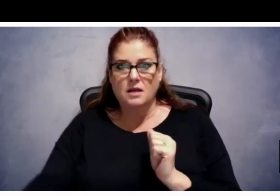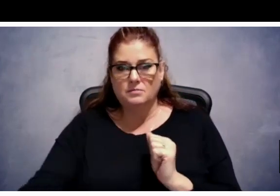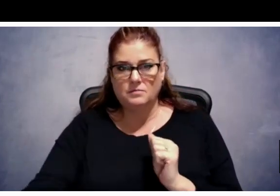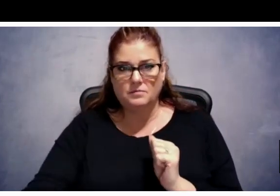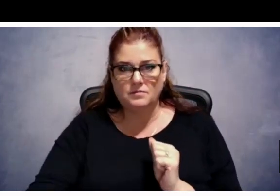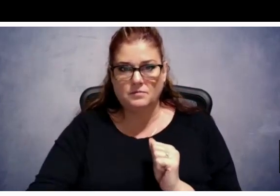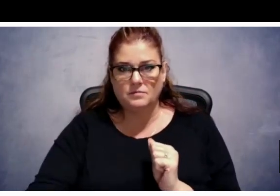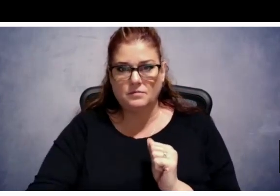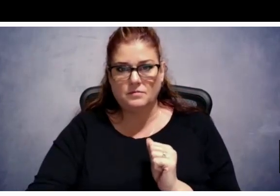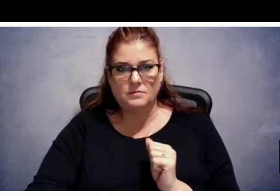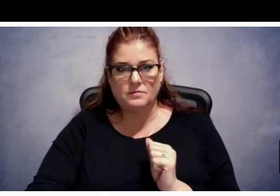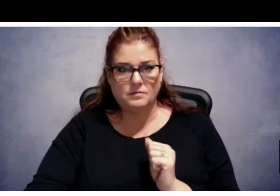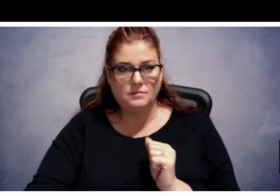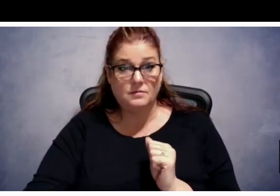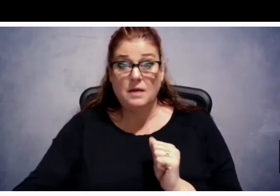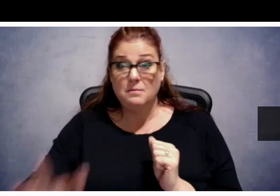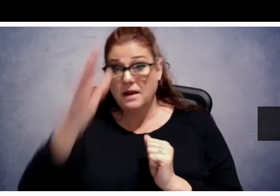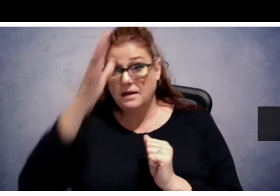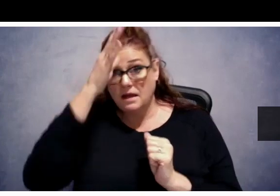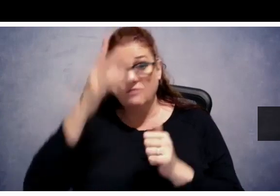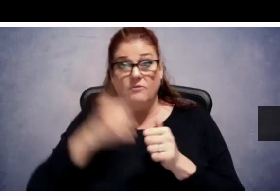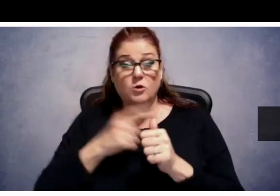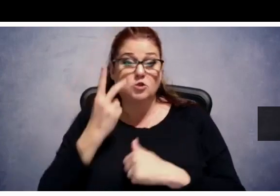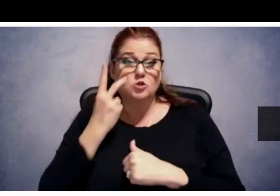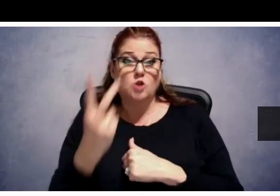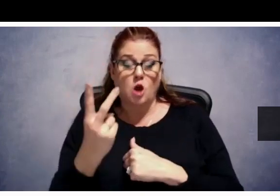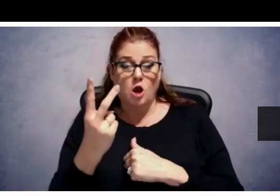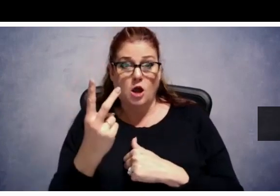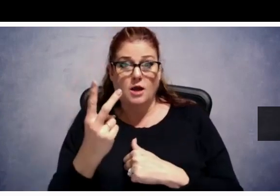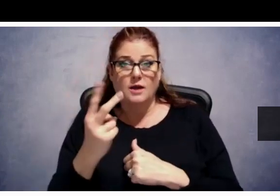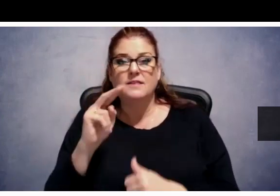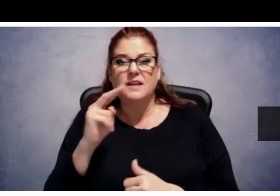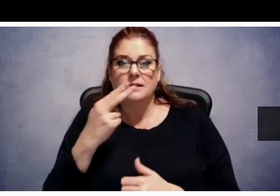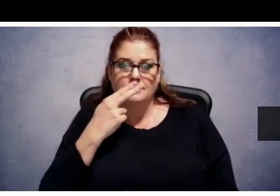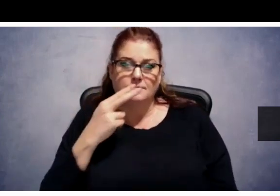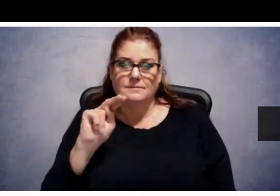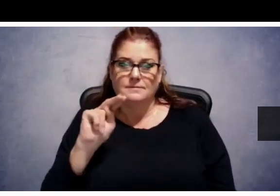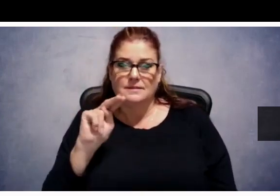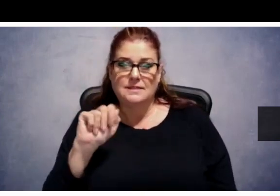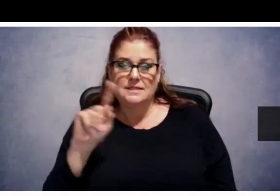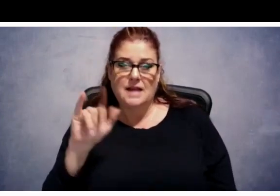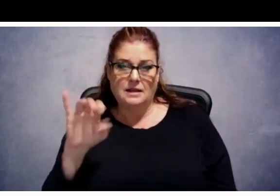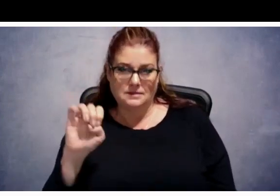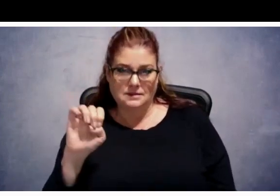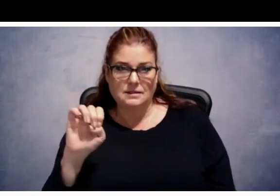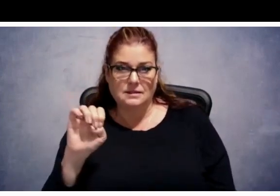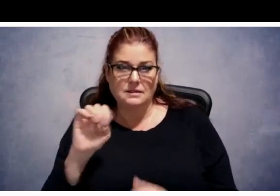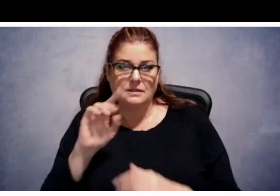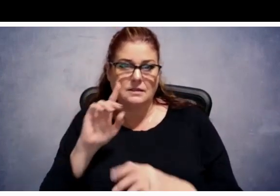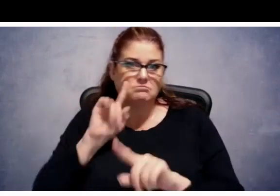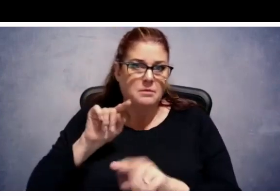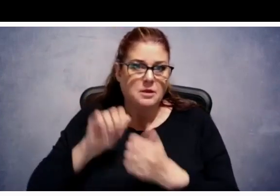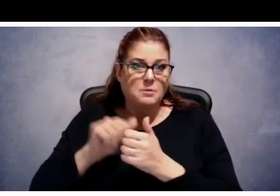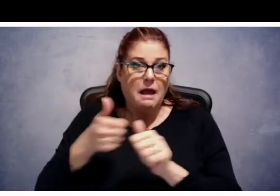when my dad first saw these Nazi sympathizers behind his aunt's house.